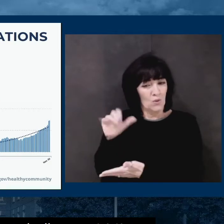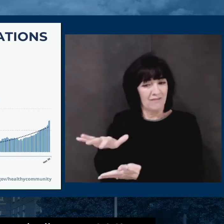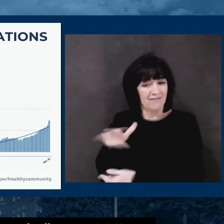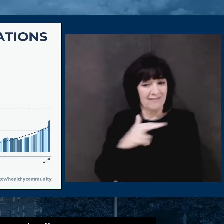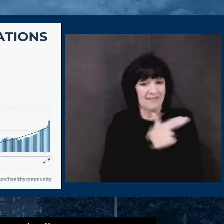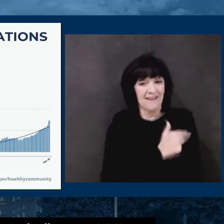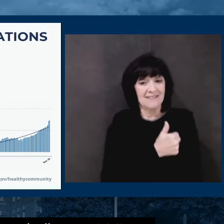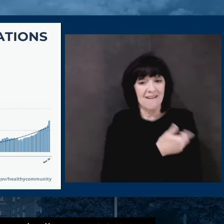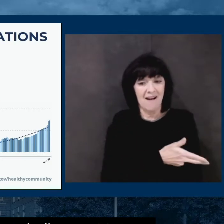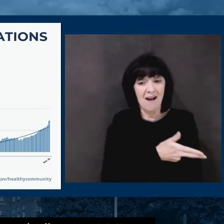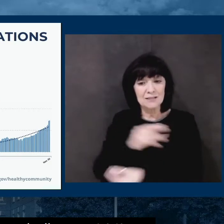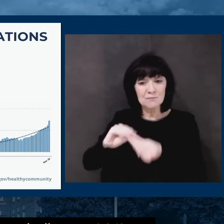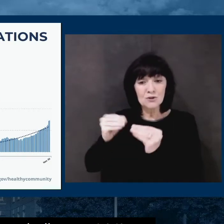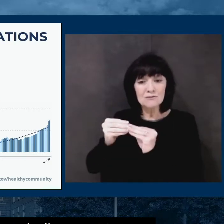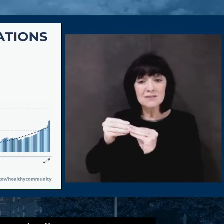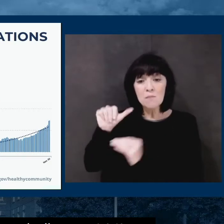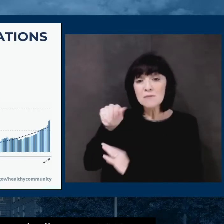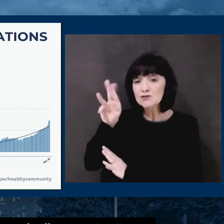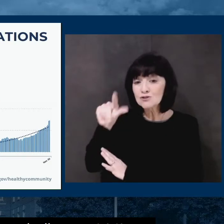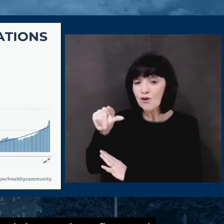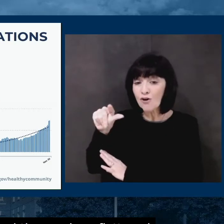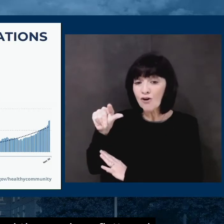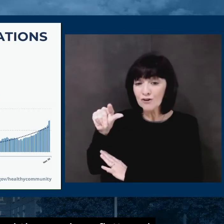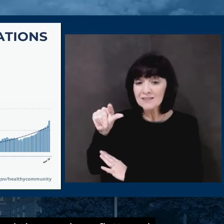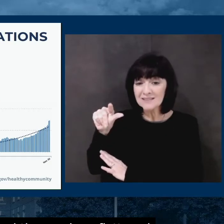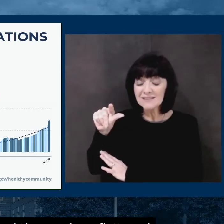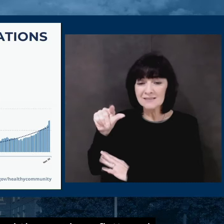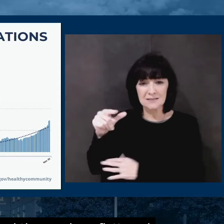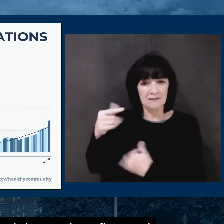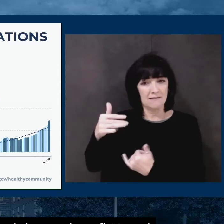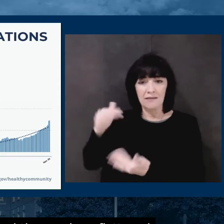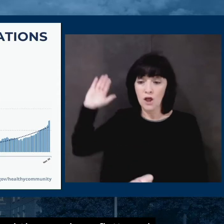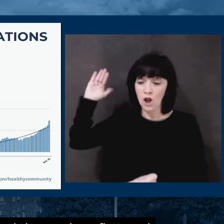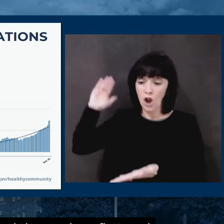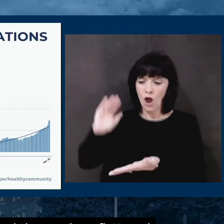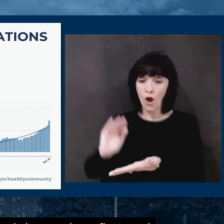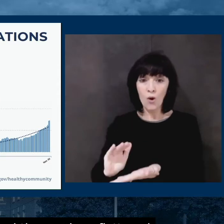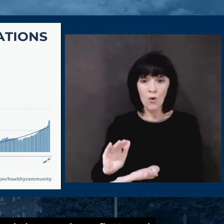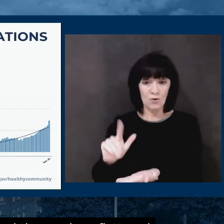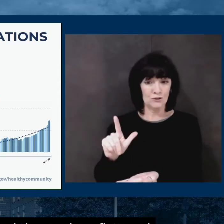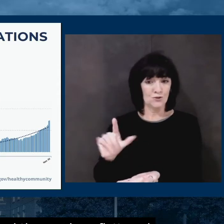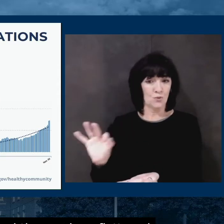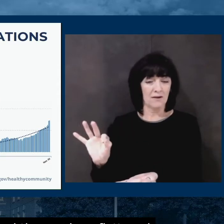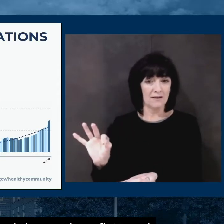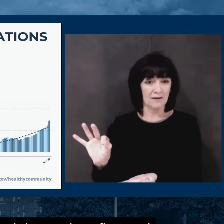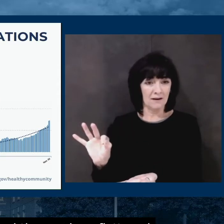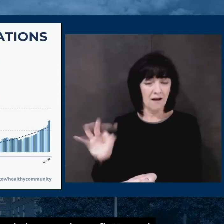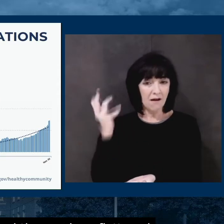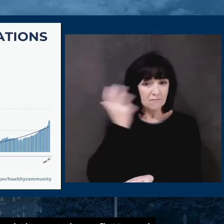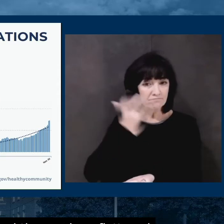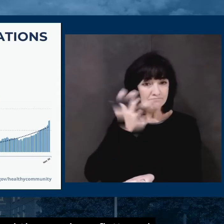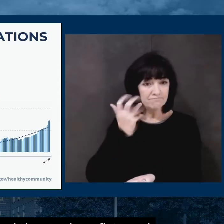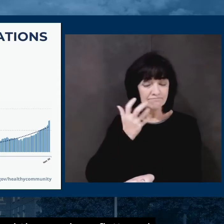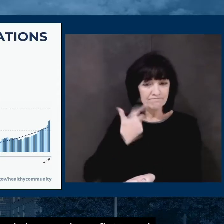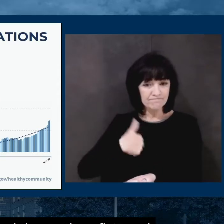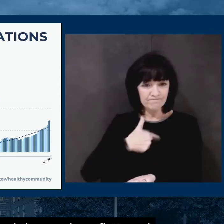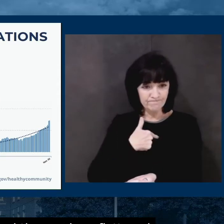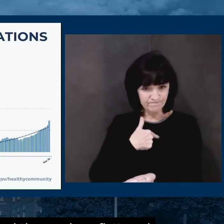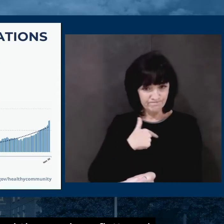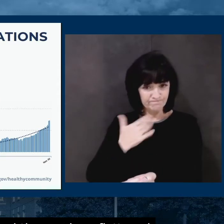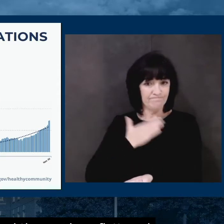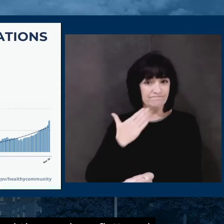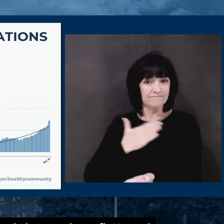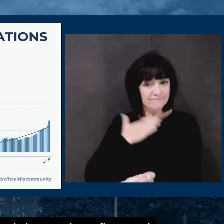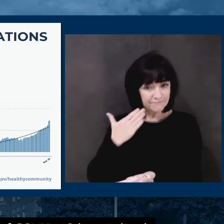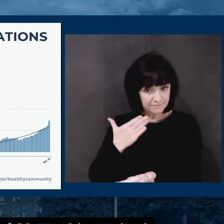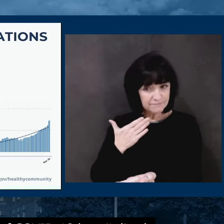followed, where we had a low of COVID-19 hospitalized patients there at 29 at